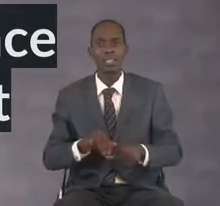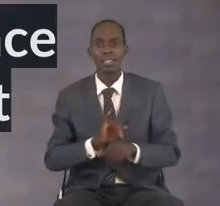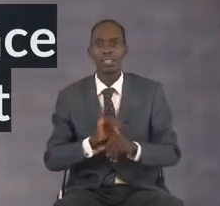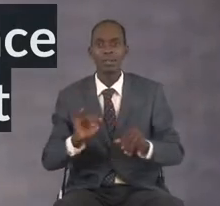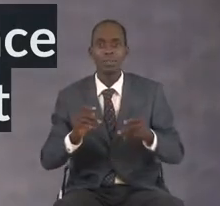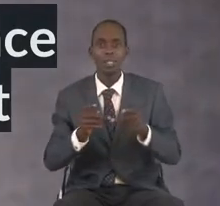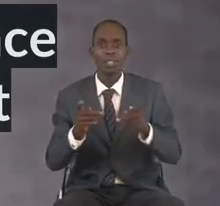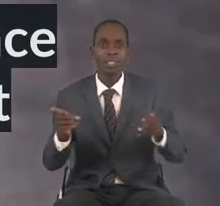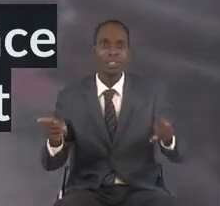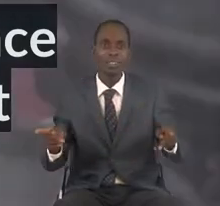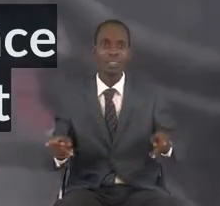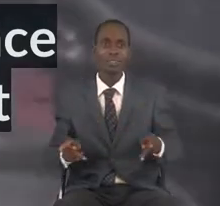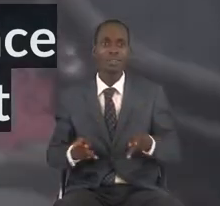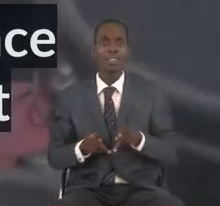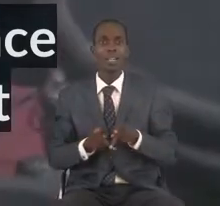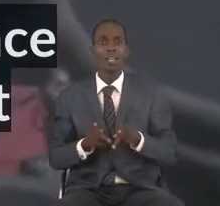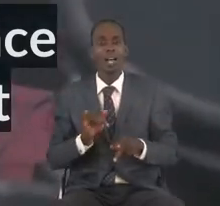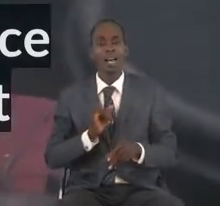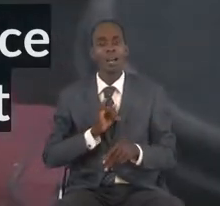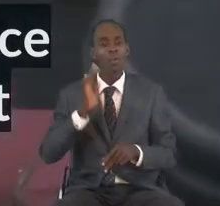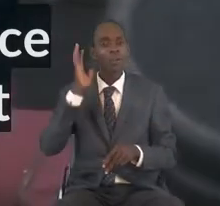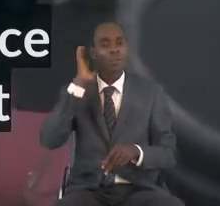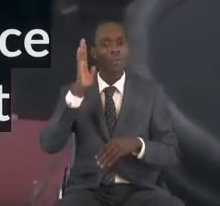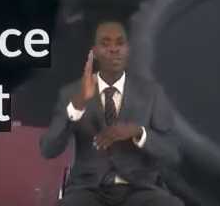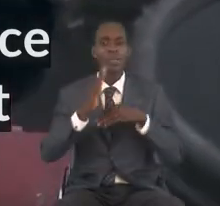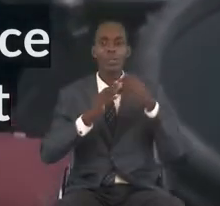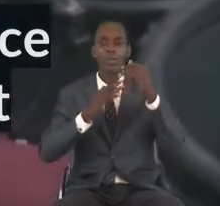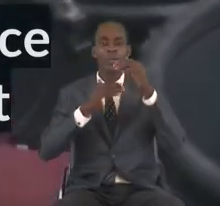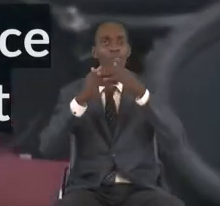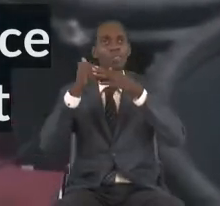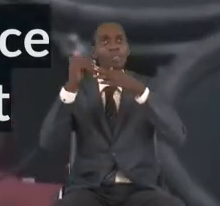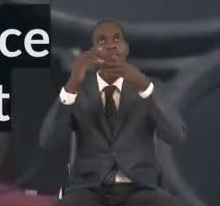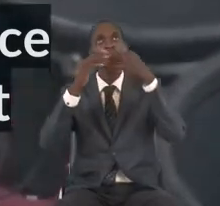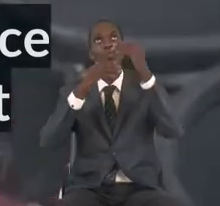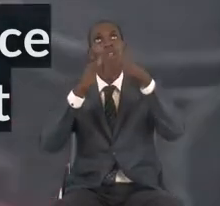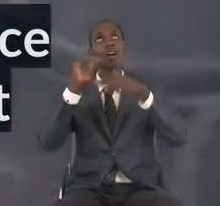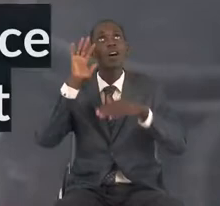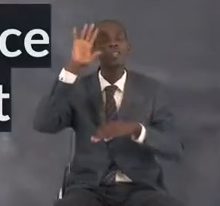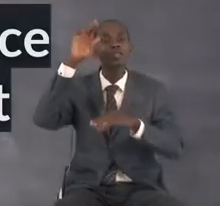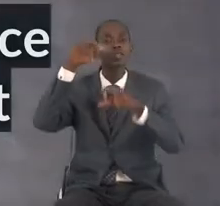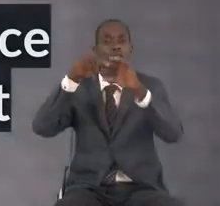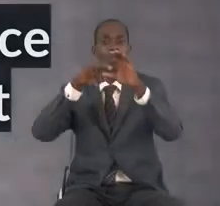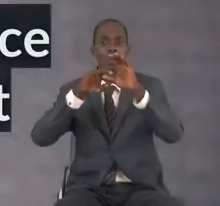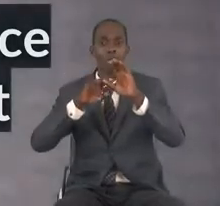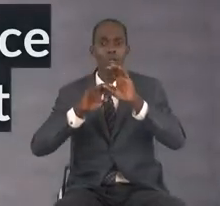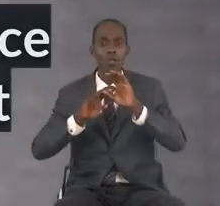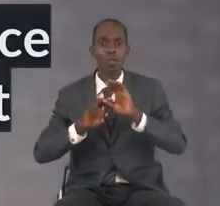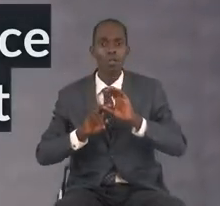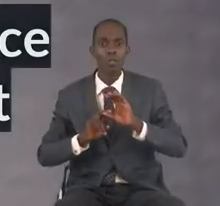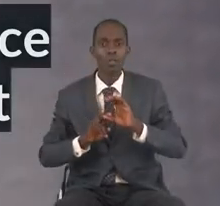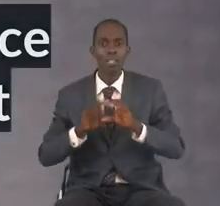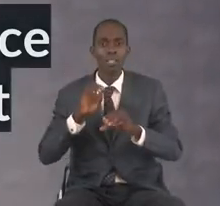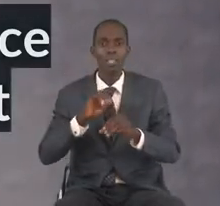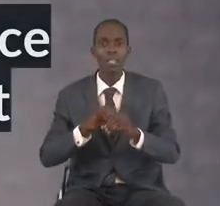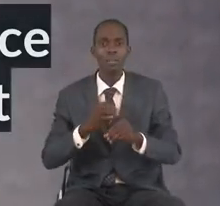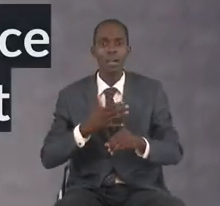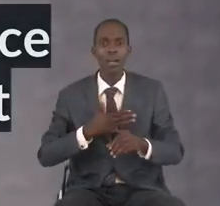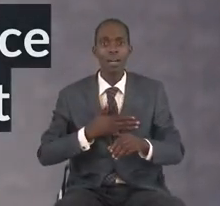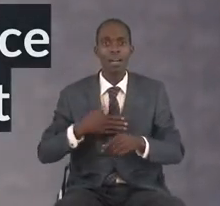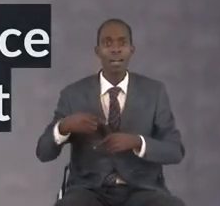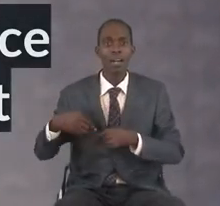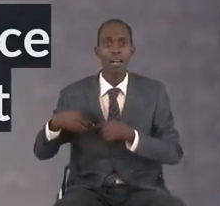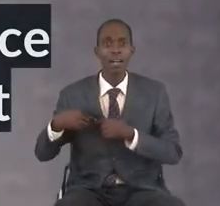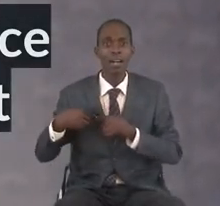limpless i will build your throne in my